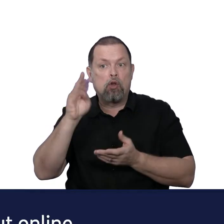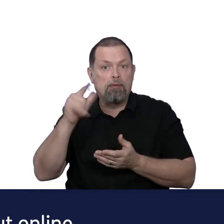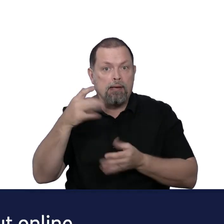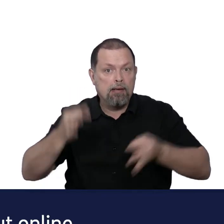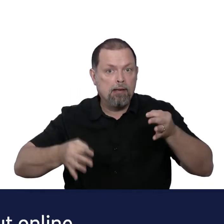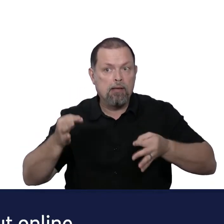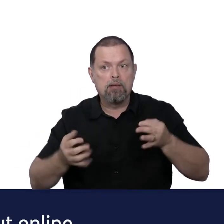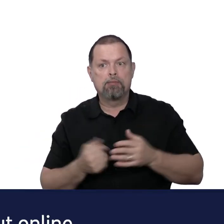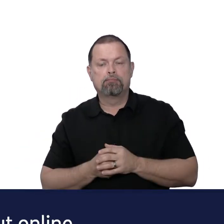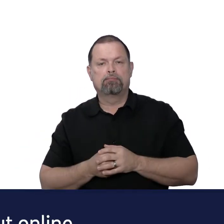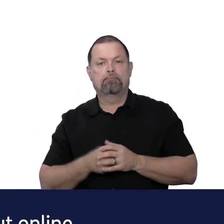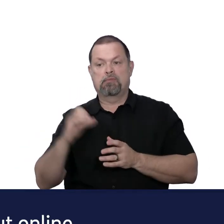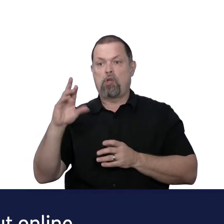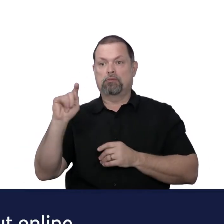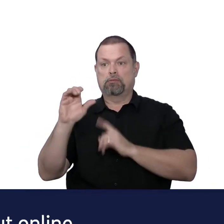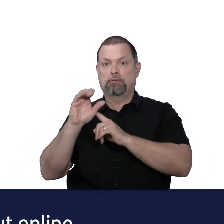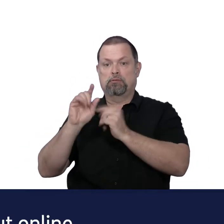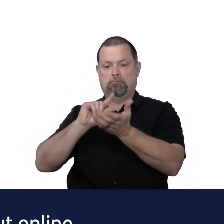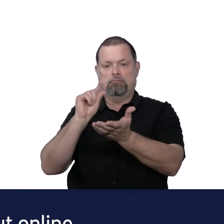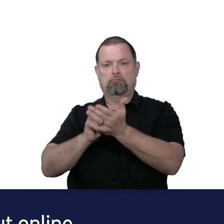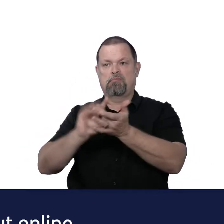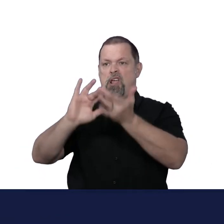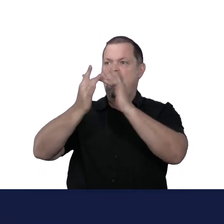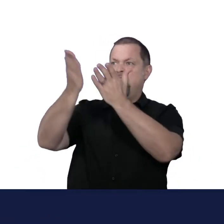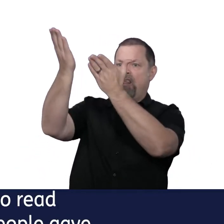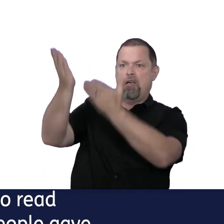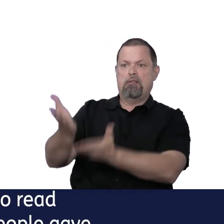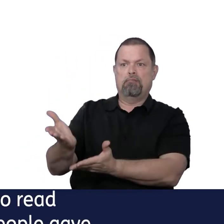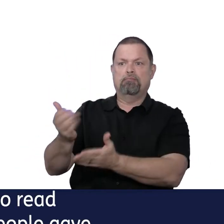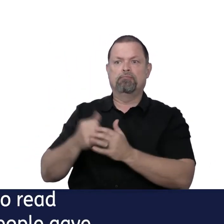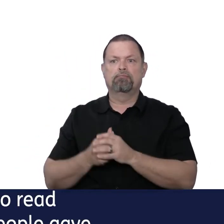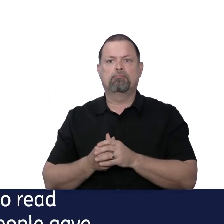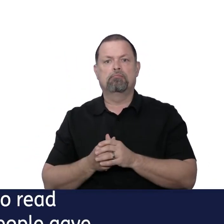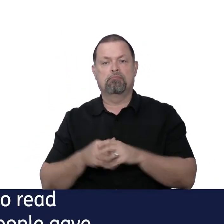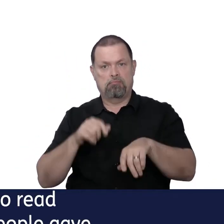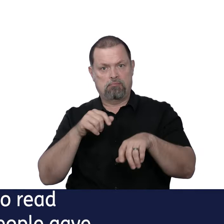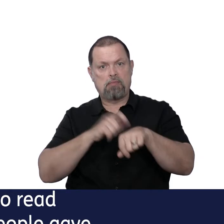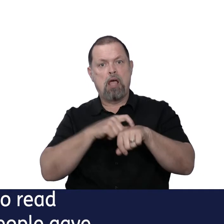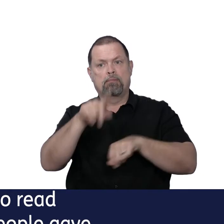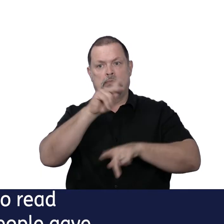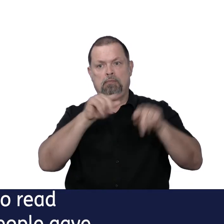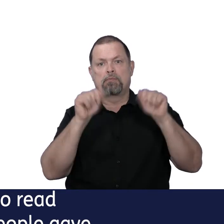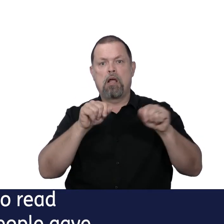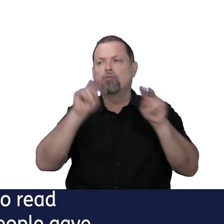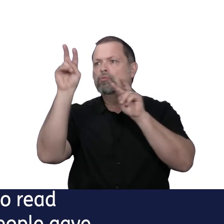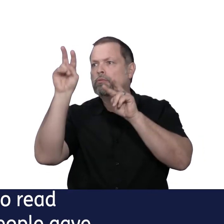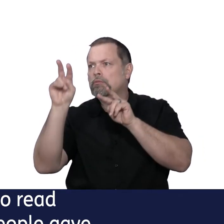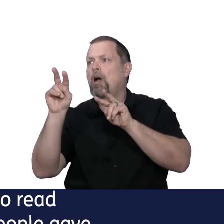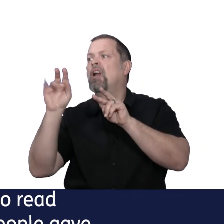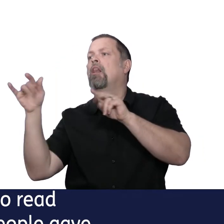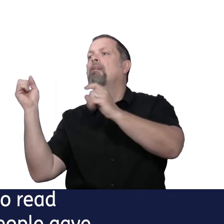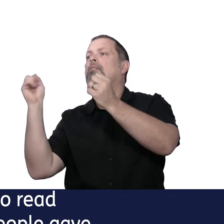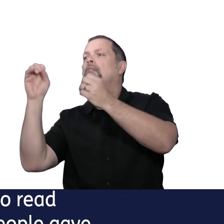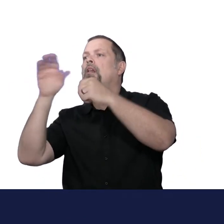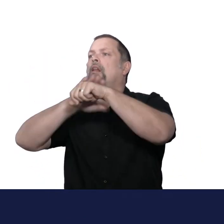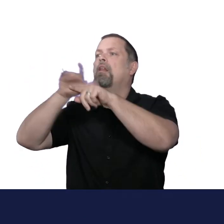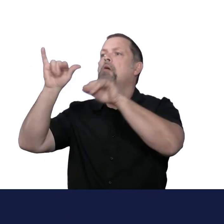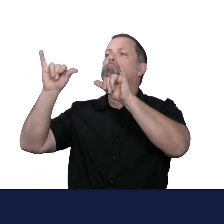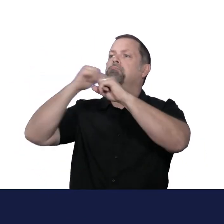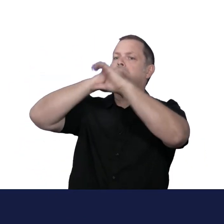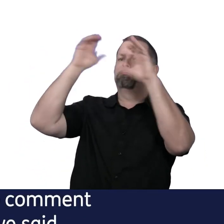The CRTC publishes the input online. There is time for people to read the information that other people